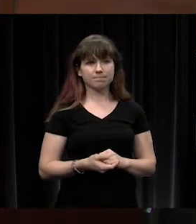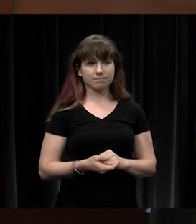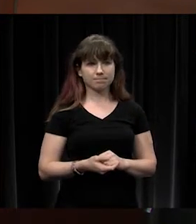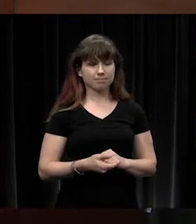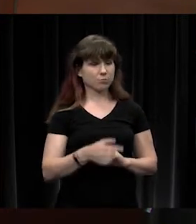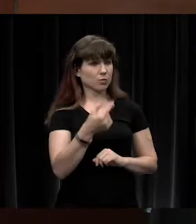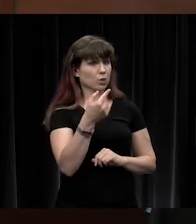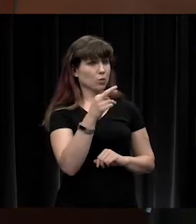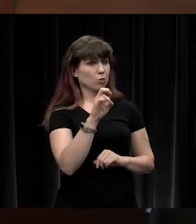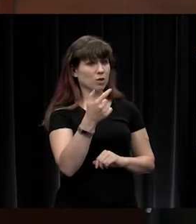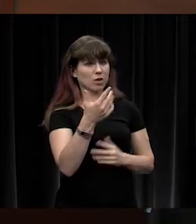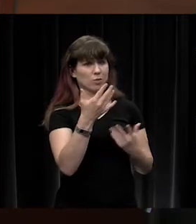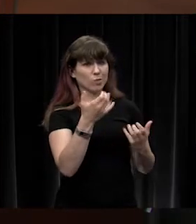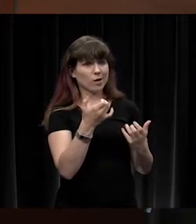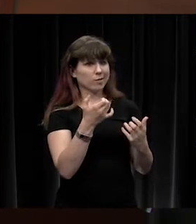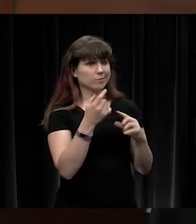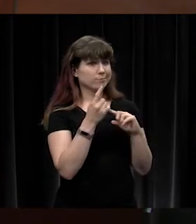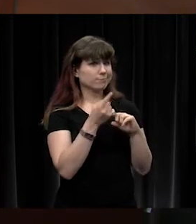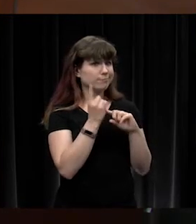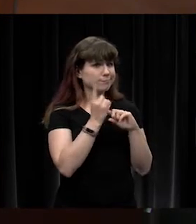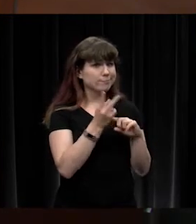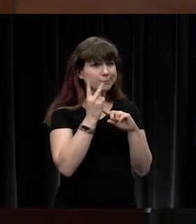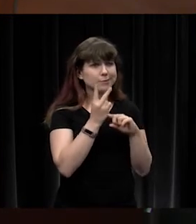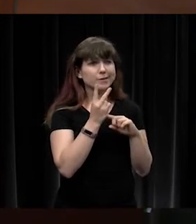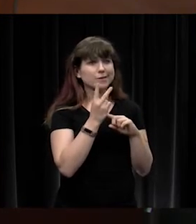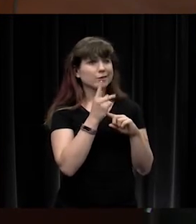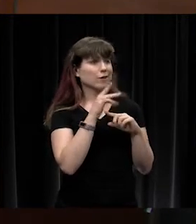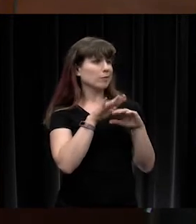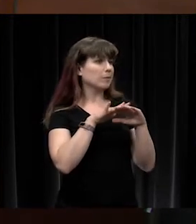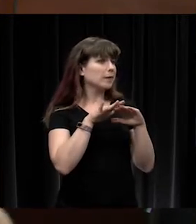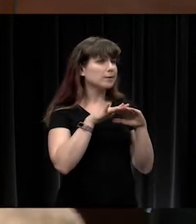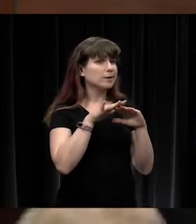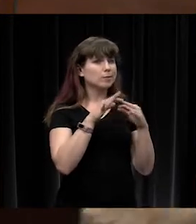Greg, you want to just take a couple of minutes and talk us through this, please?